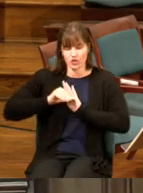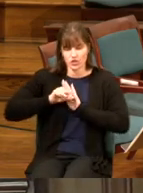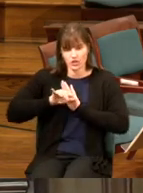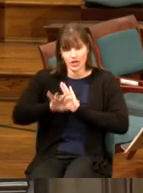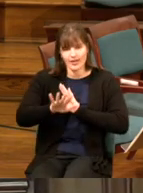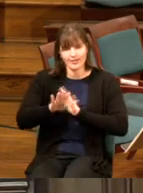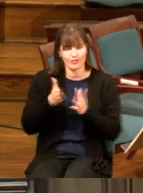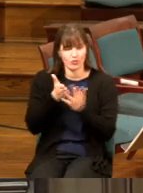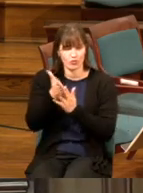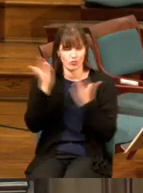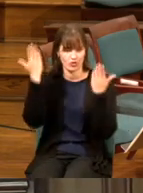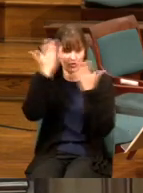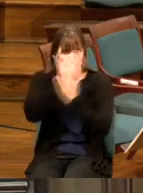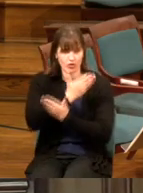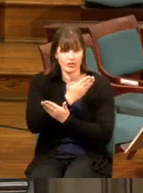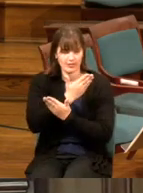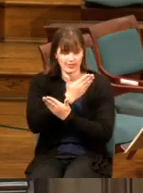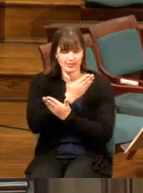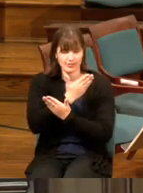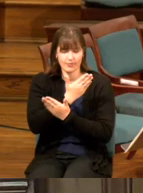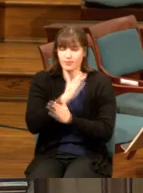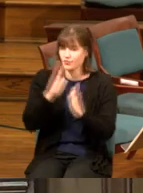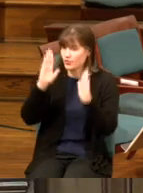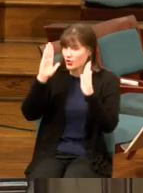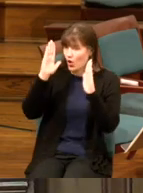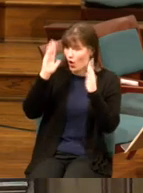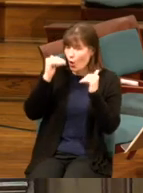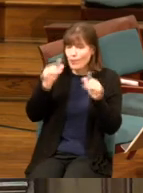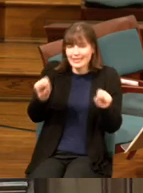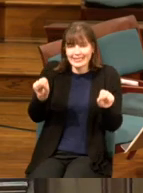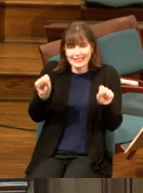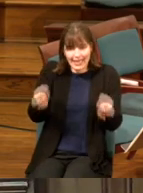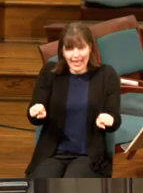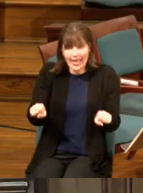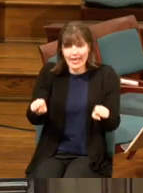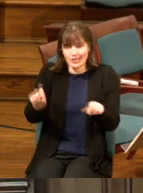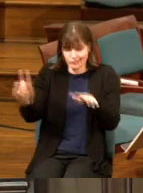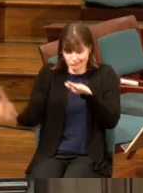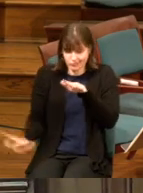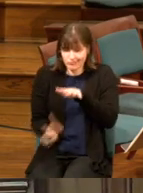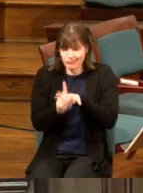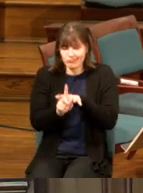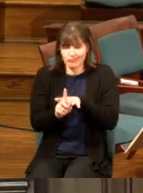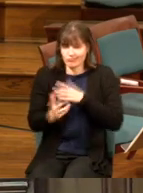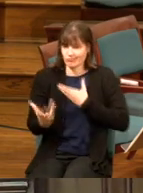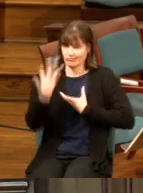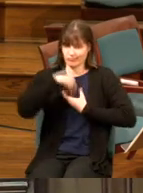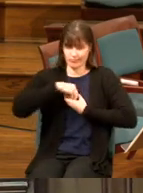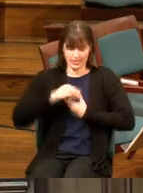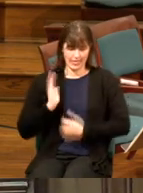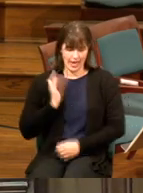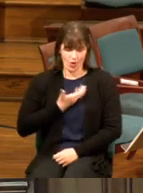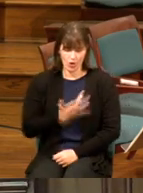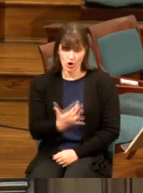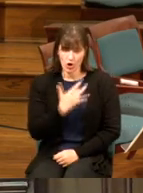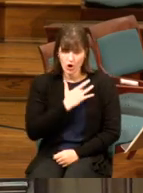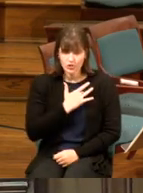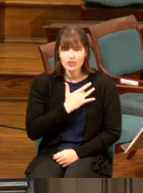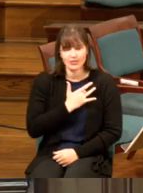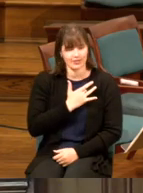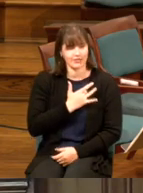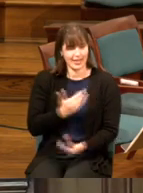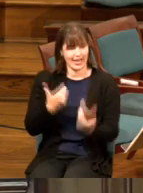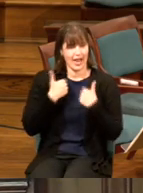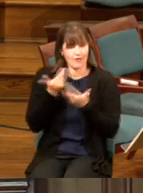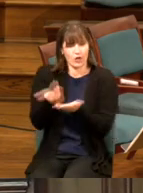the darkness. Hope can rise in our hearts and set our sights on a new dawn because